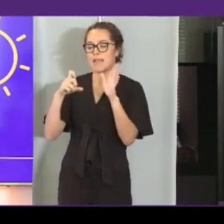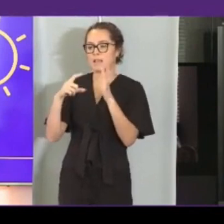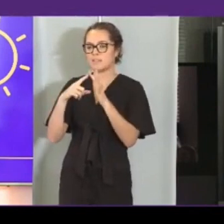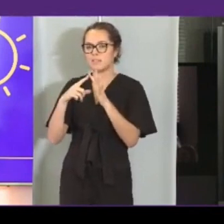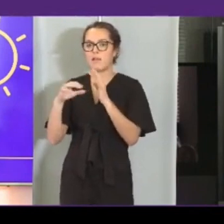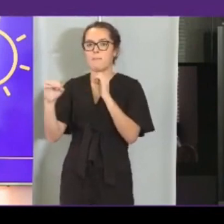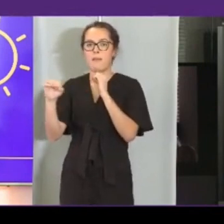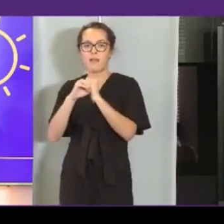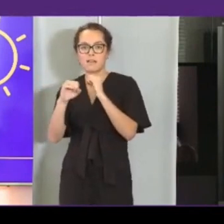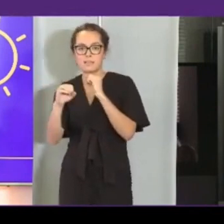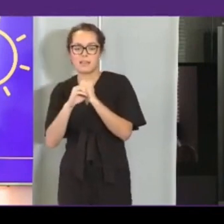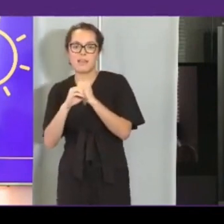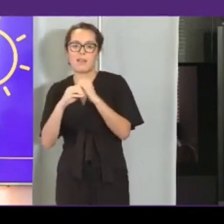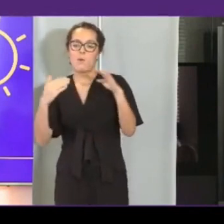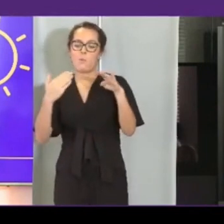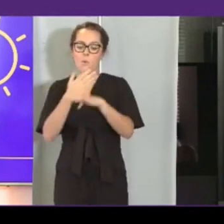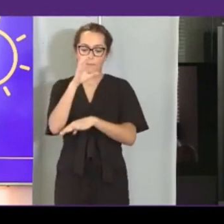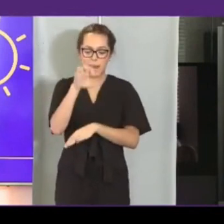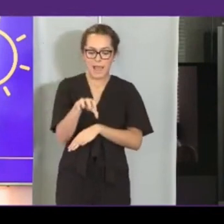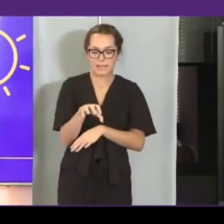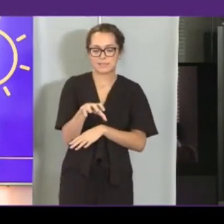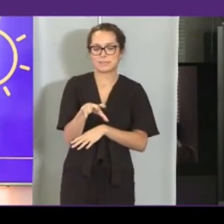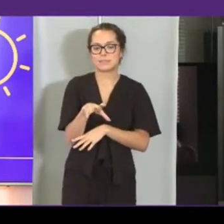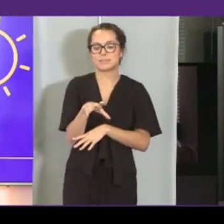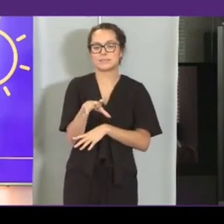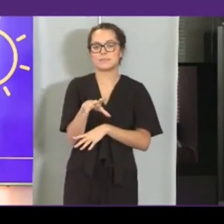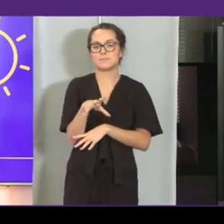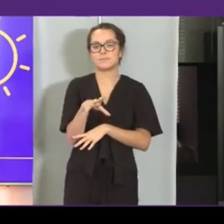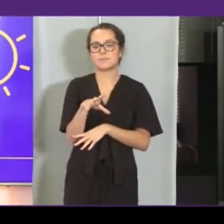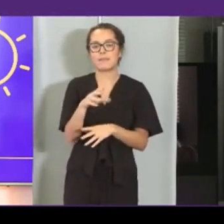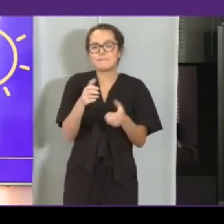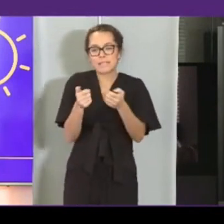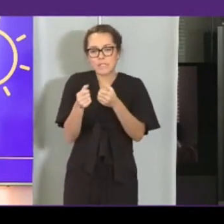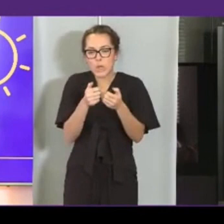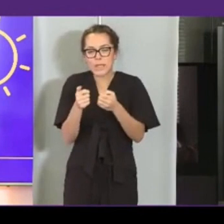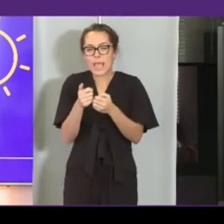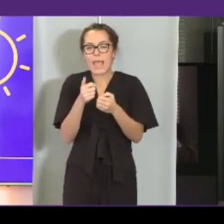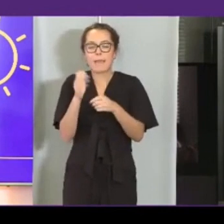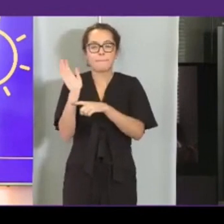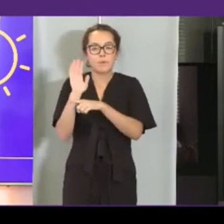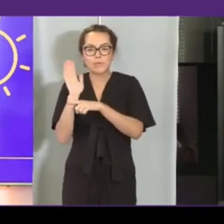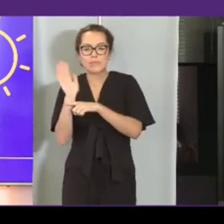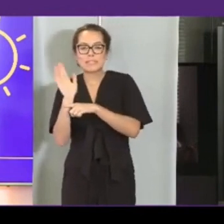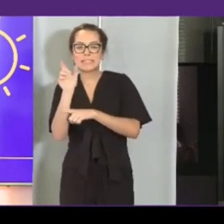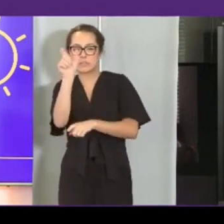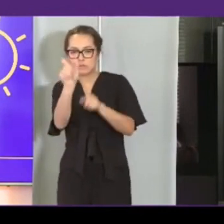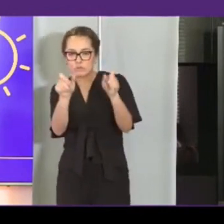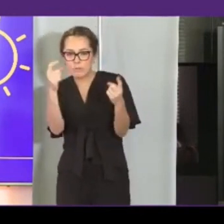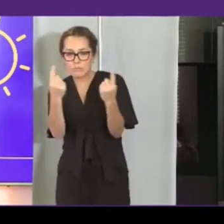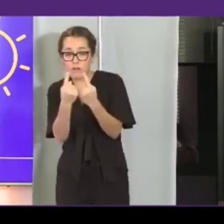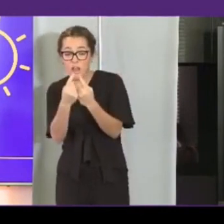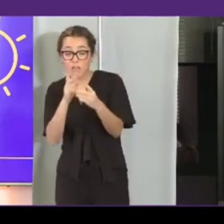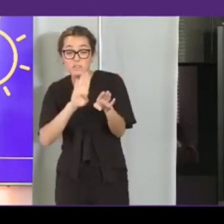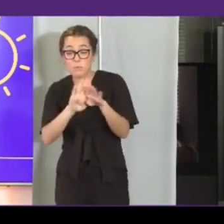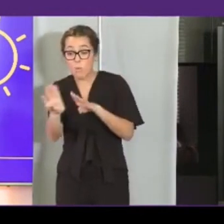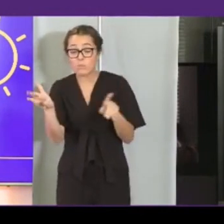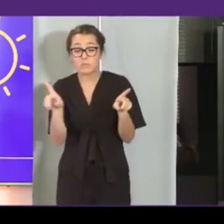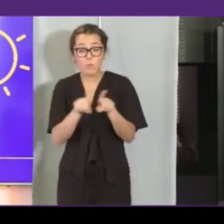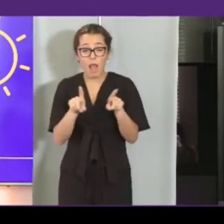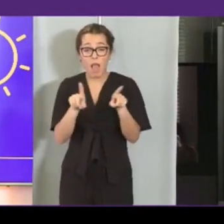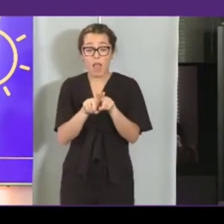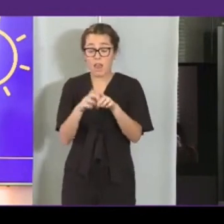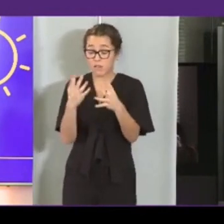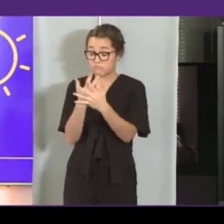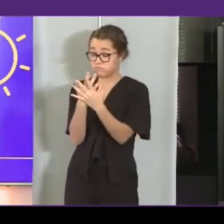marketing, workplaces, across video games, movies, consumer products and sports as well. It's a very